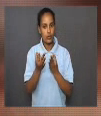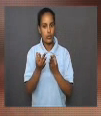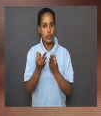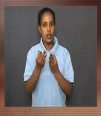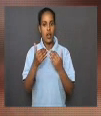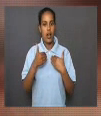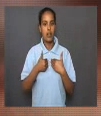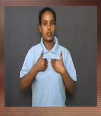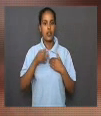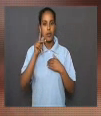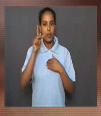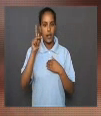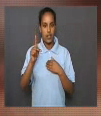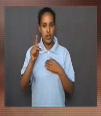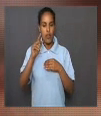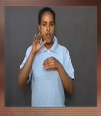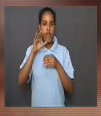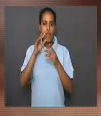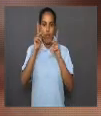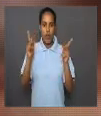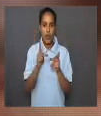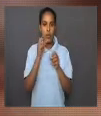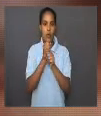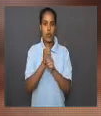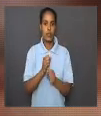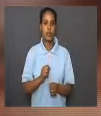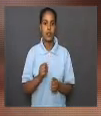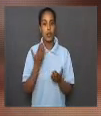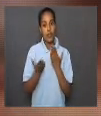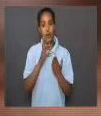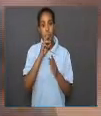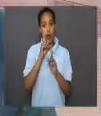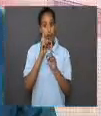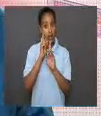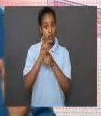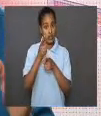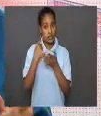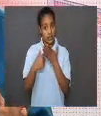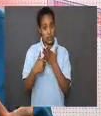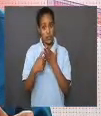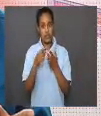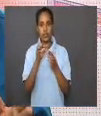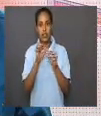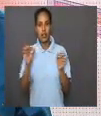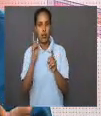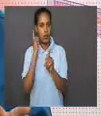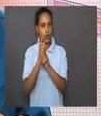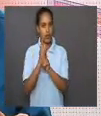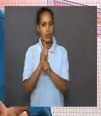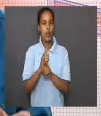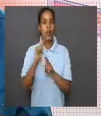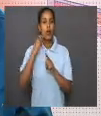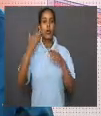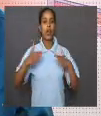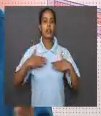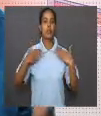is often referred to as pressure-volume work. If you answered each